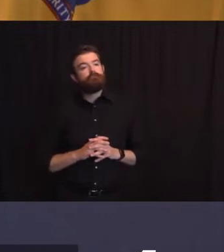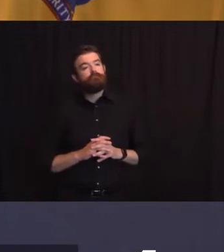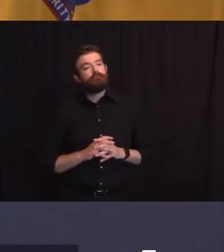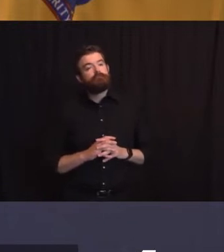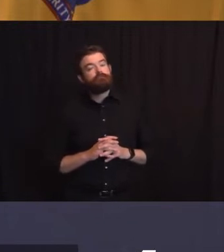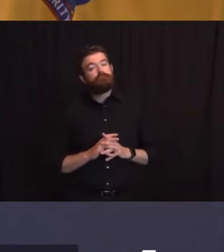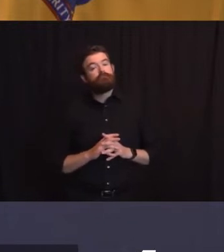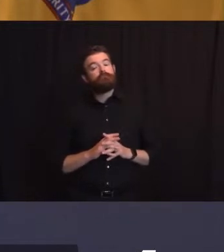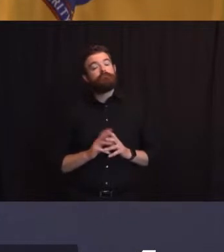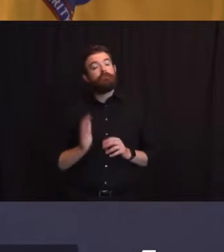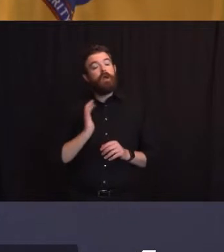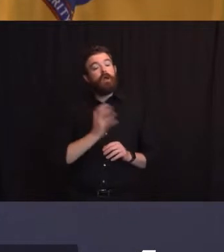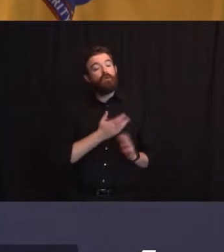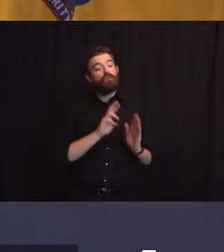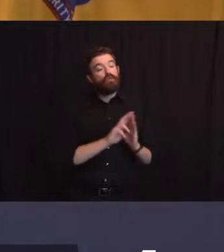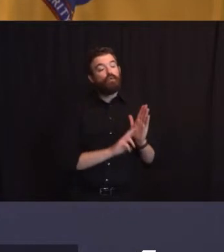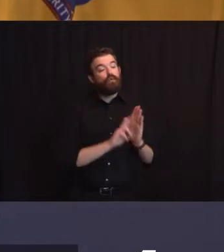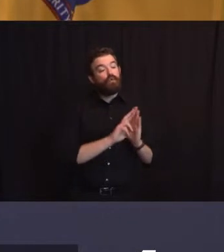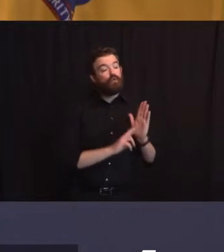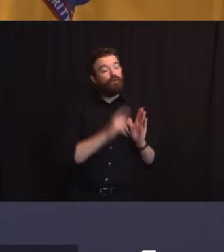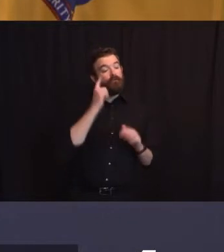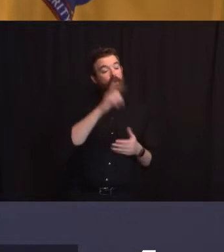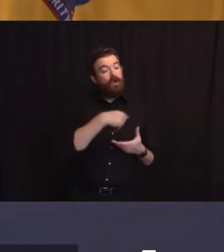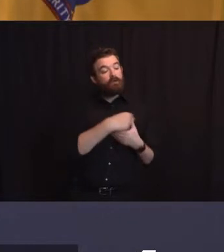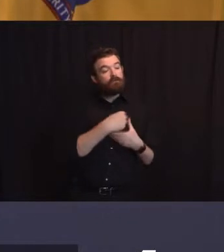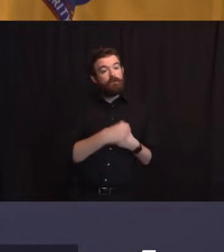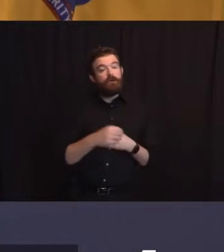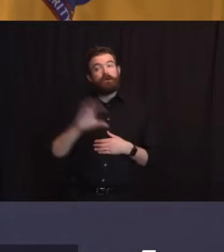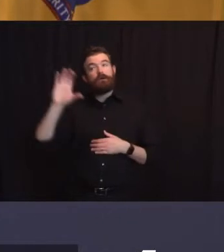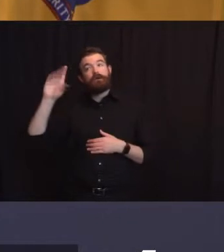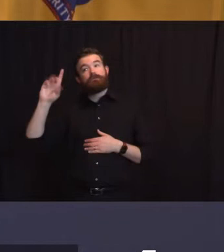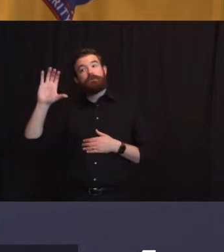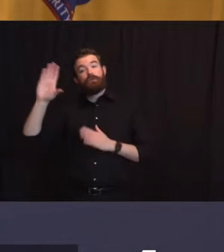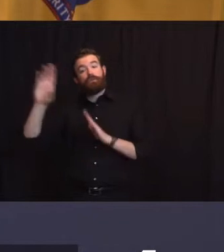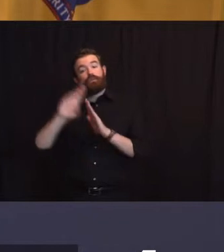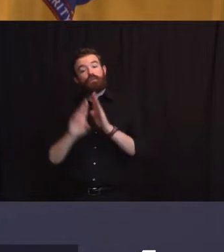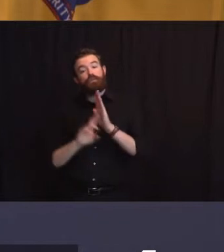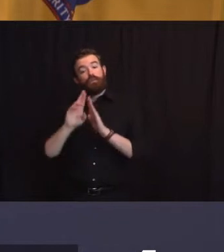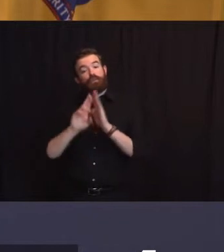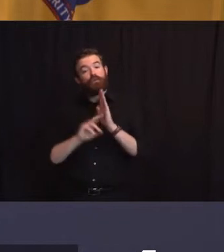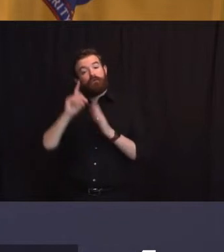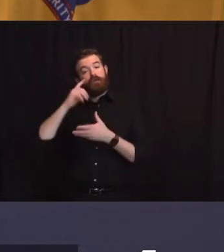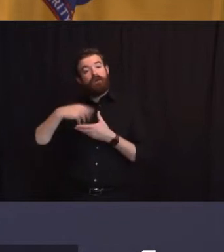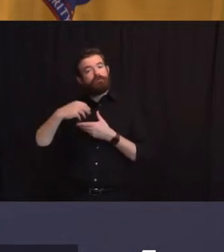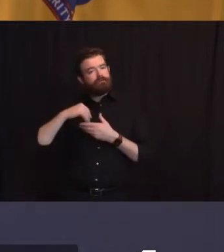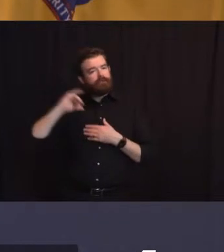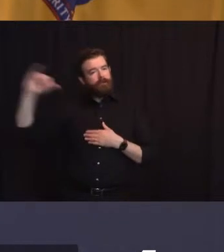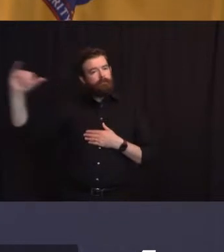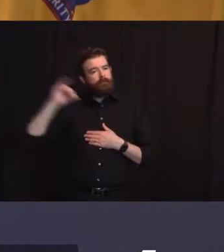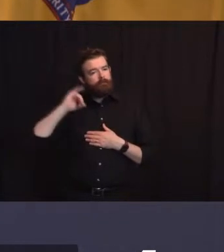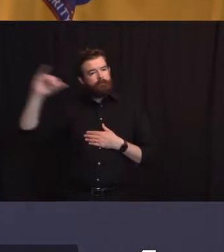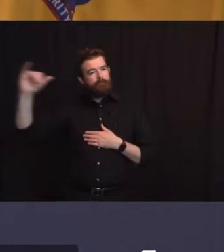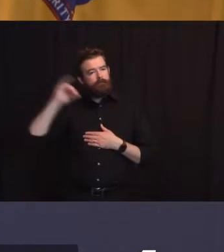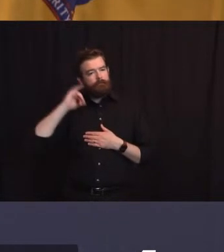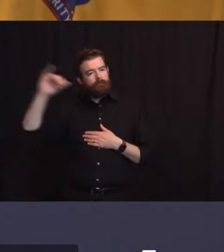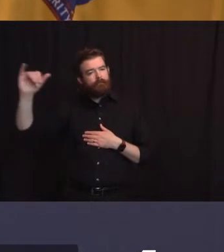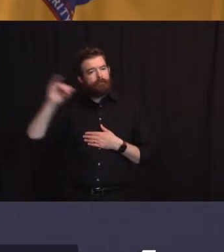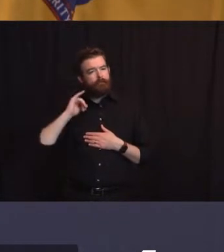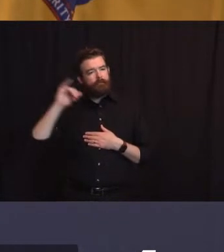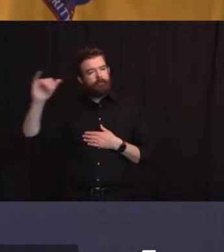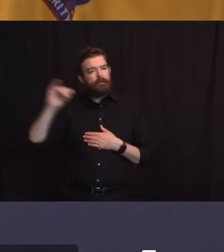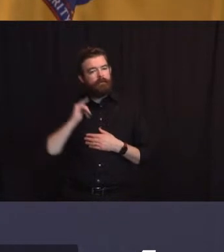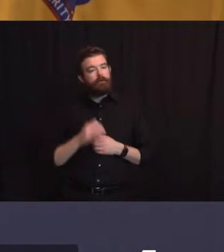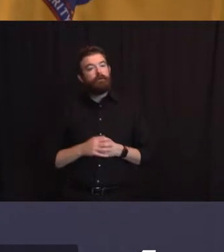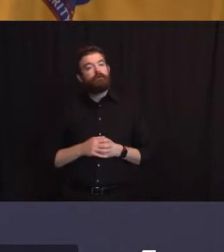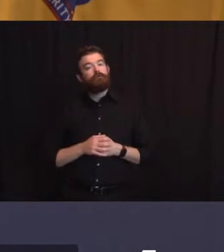the get-go, if you can socially distance outside, you don't need to wear the mask. We're basically codifying